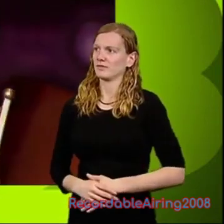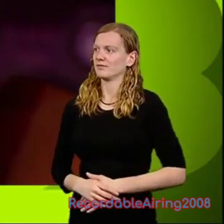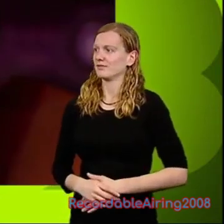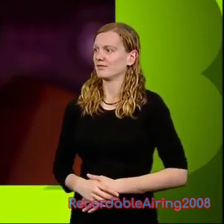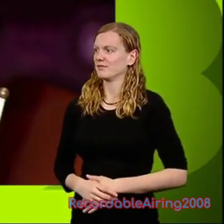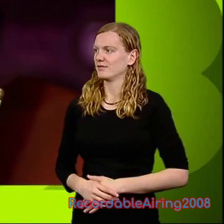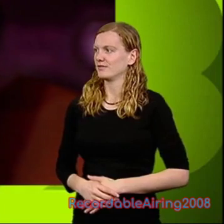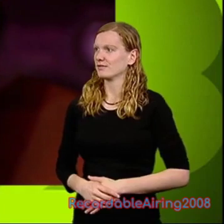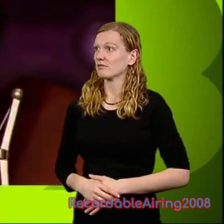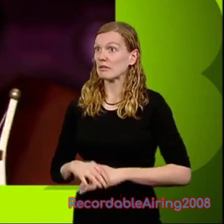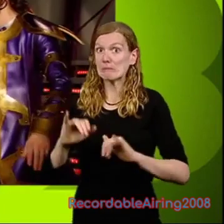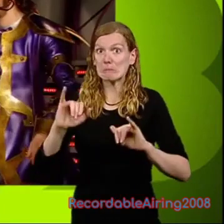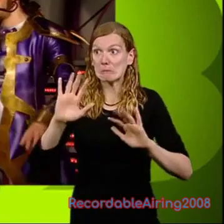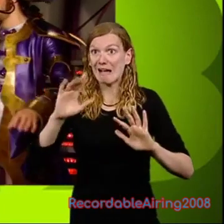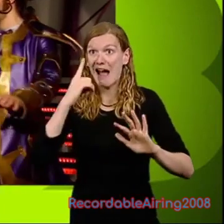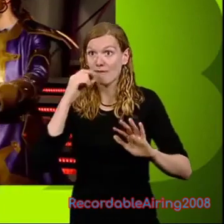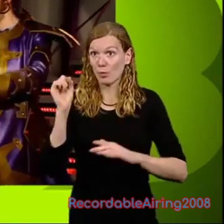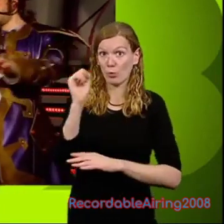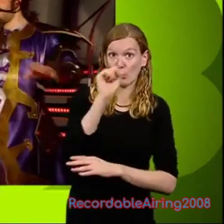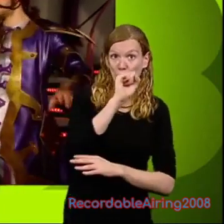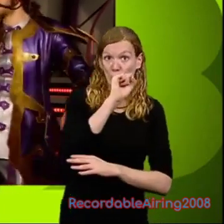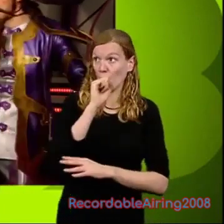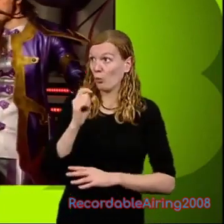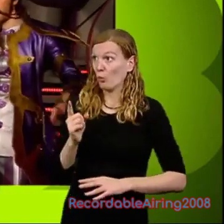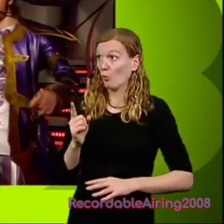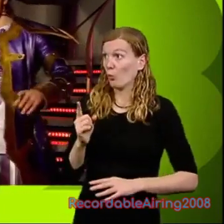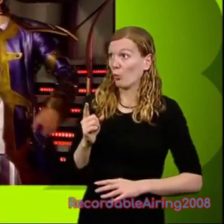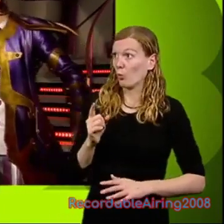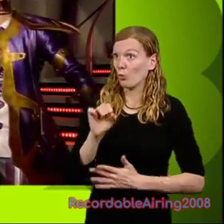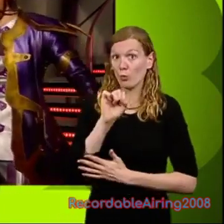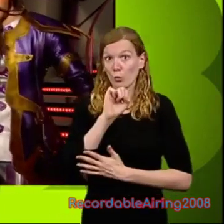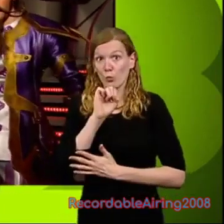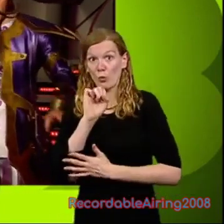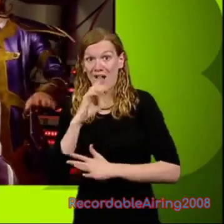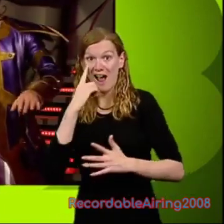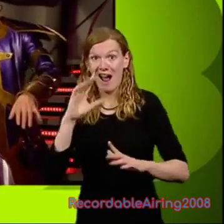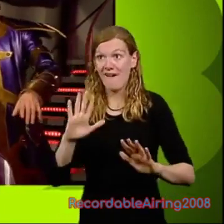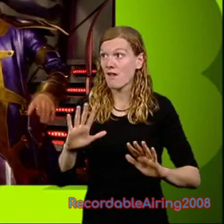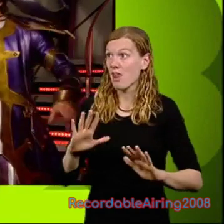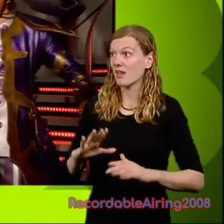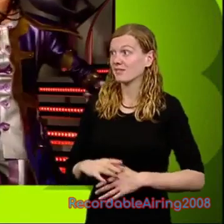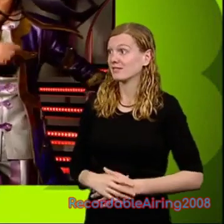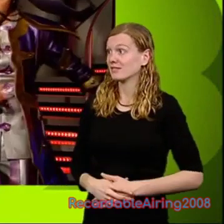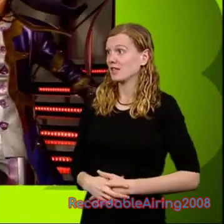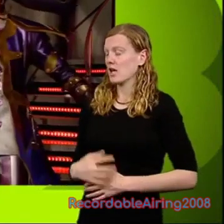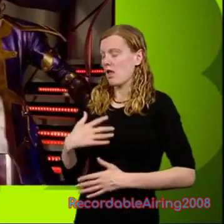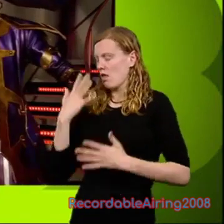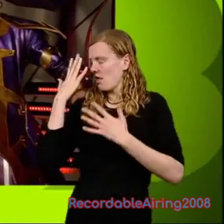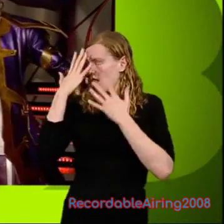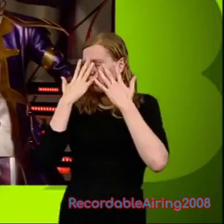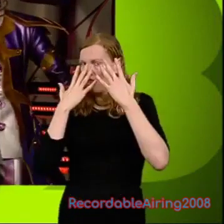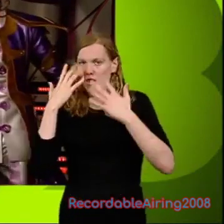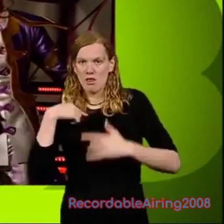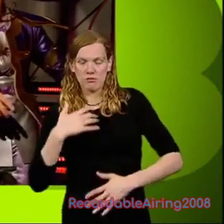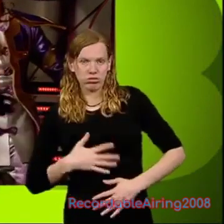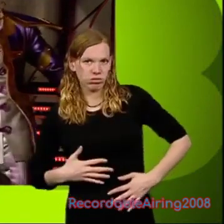Oh, watch out, he's off again. I'm still feeling a bit queasy while I go and pull